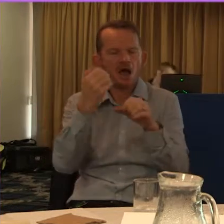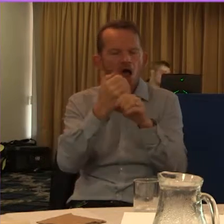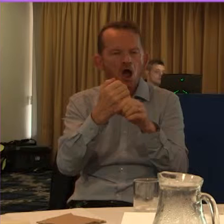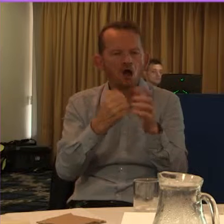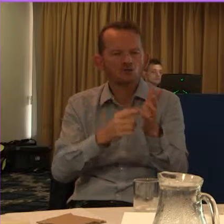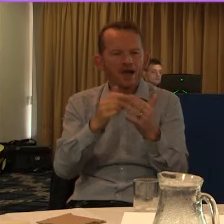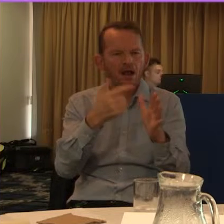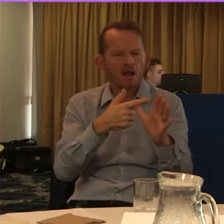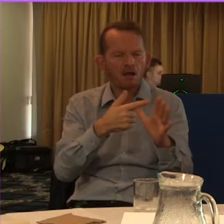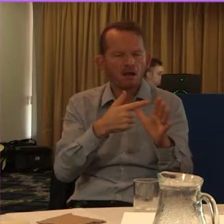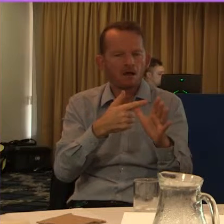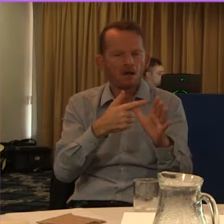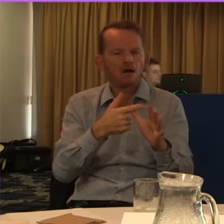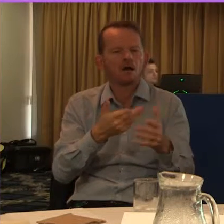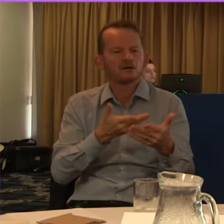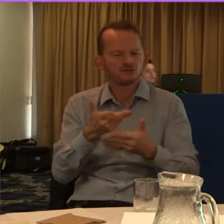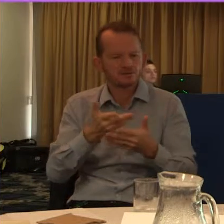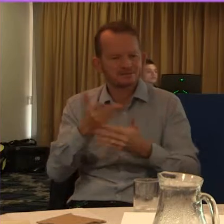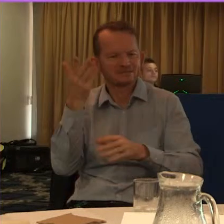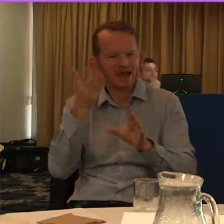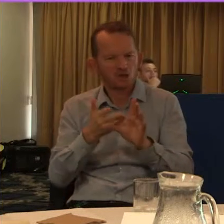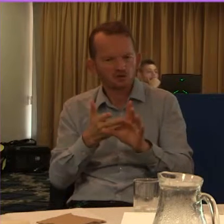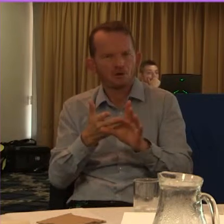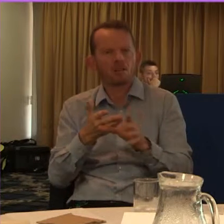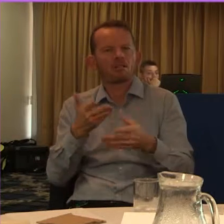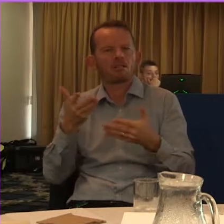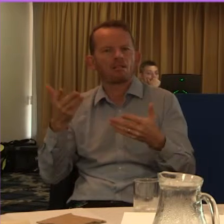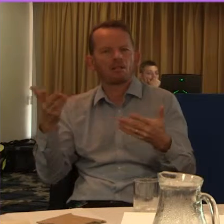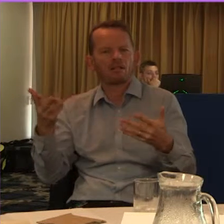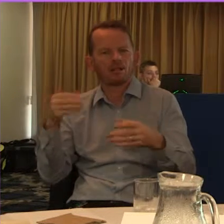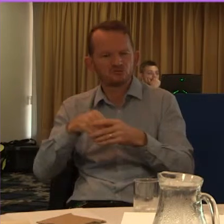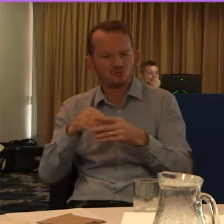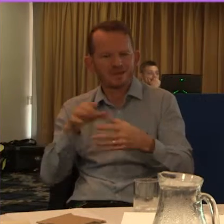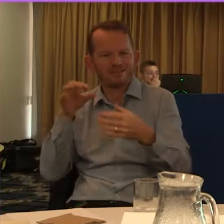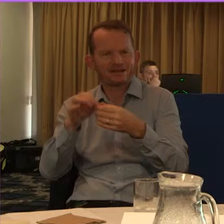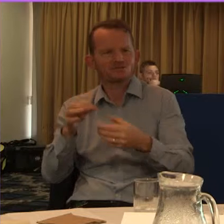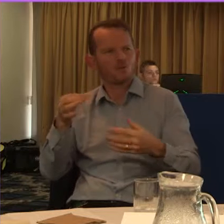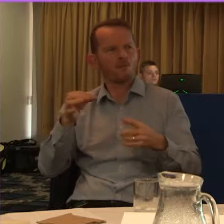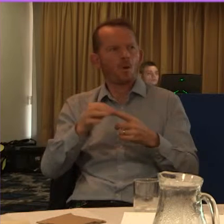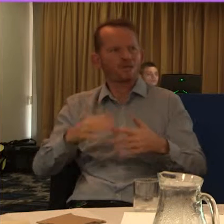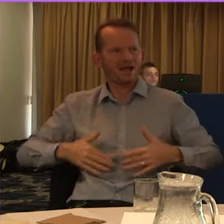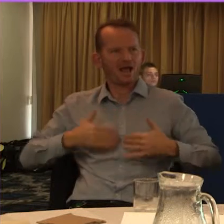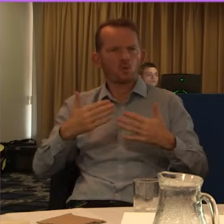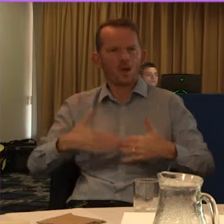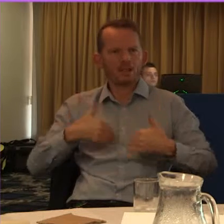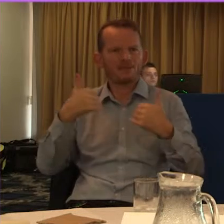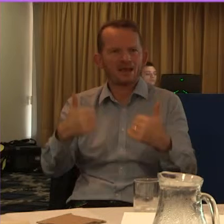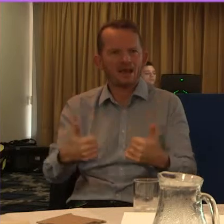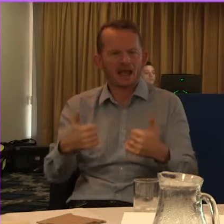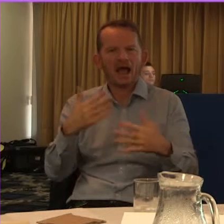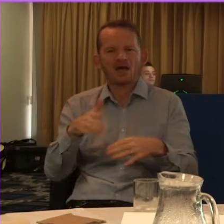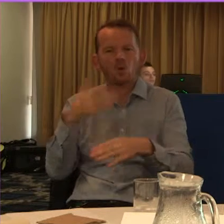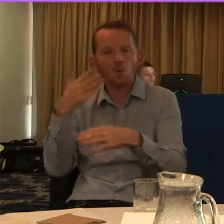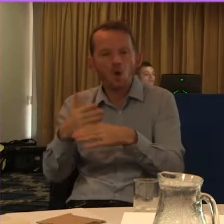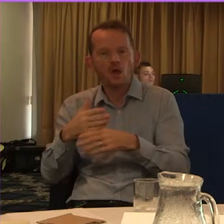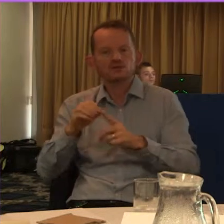Gregor described for us the psychological and social contributions of public mental health and well-being and highlighted the work of the What Works programme,